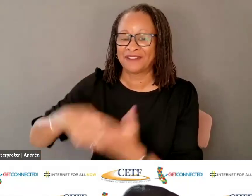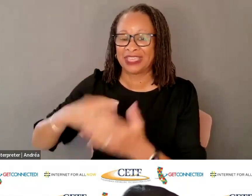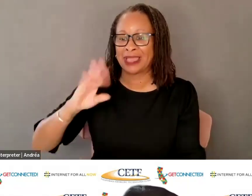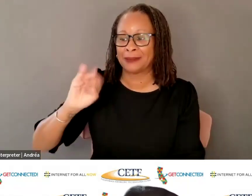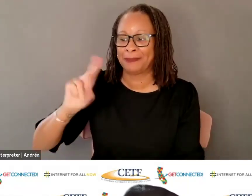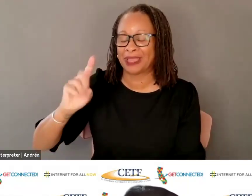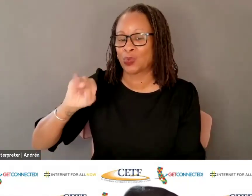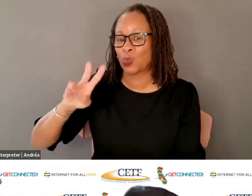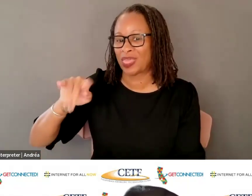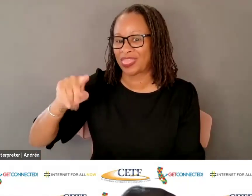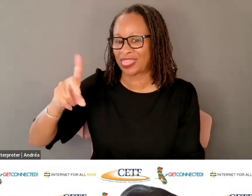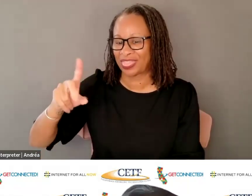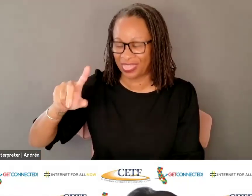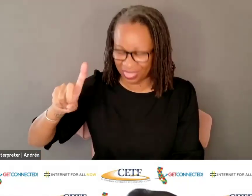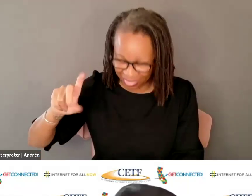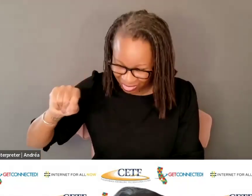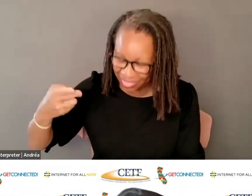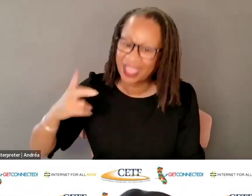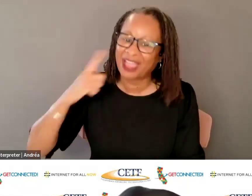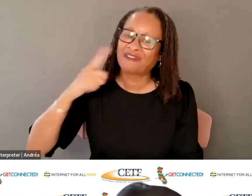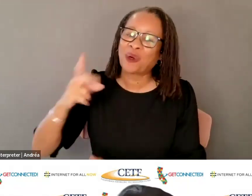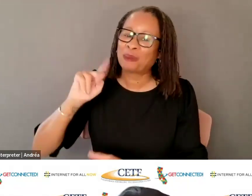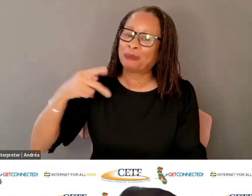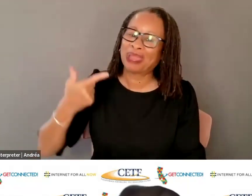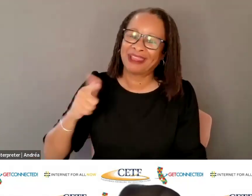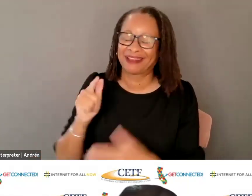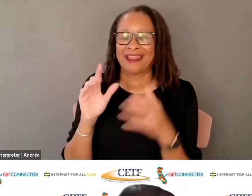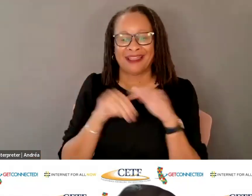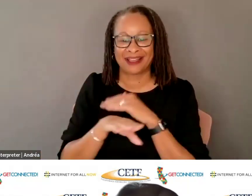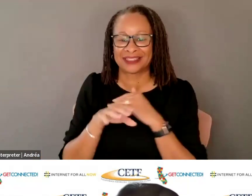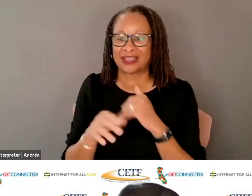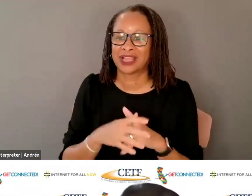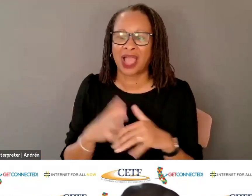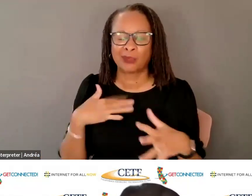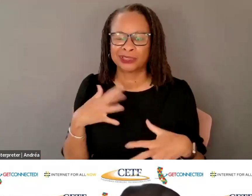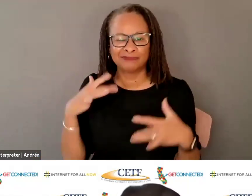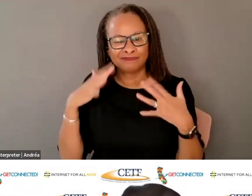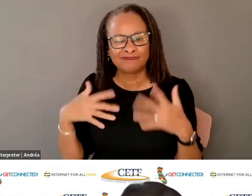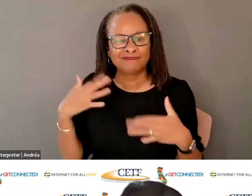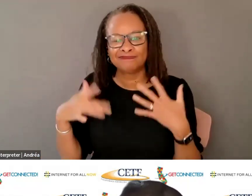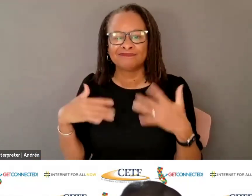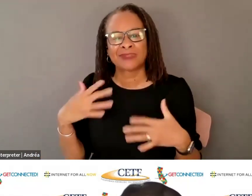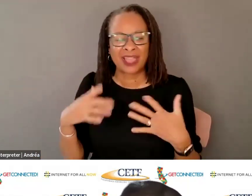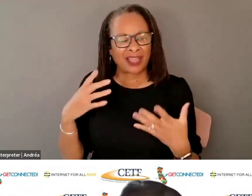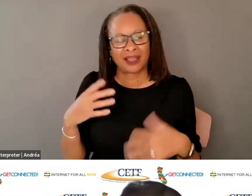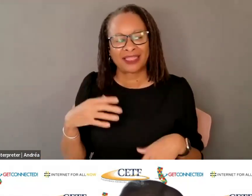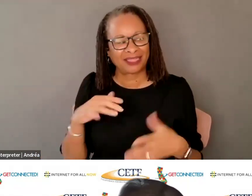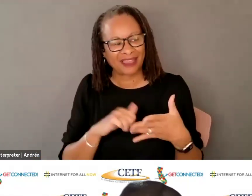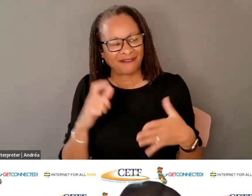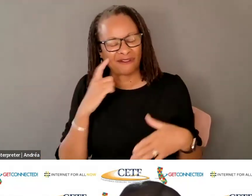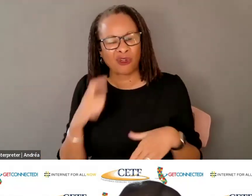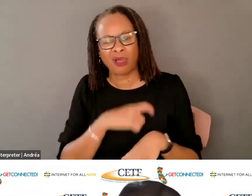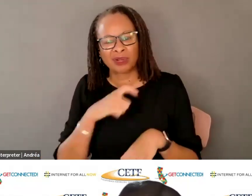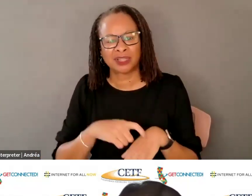and production facilities for, PEG access. I've just stewed for a long time over the fact that the internet